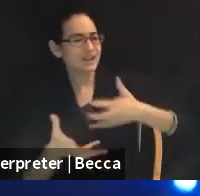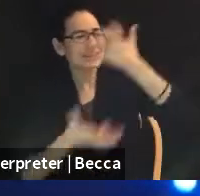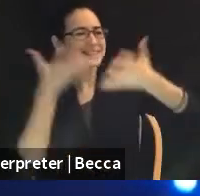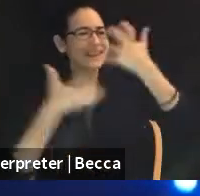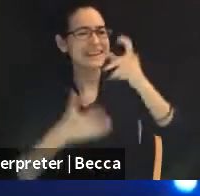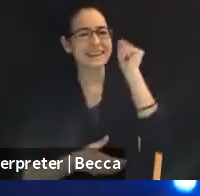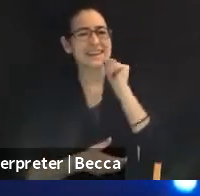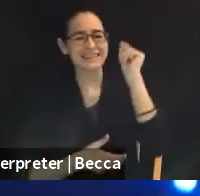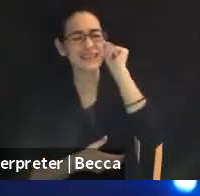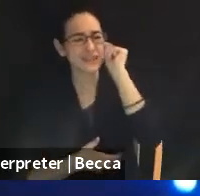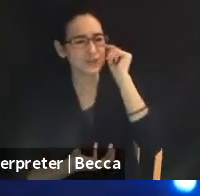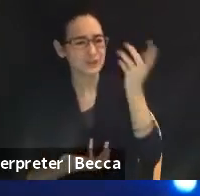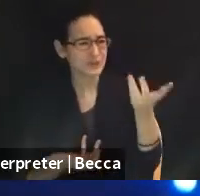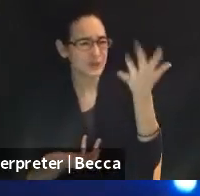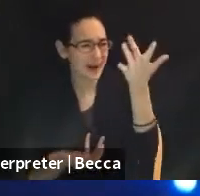little bit.